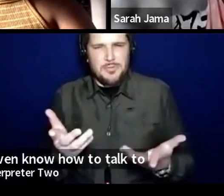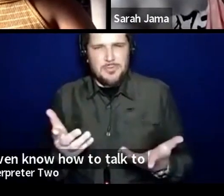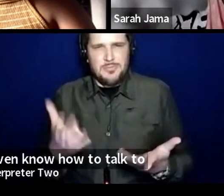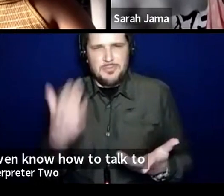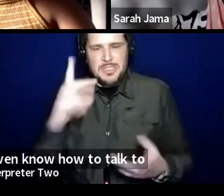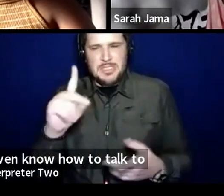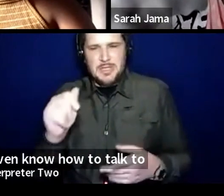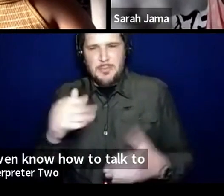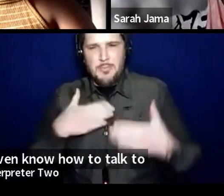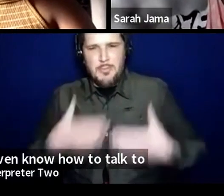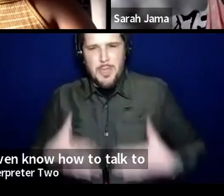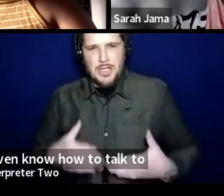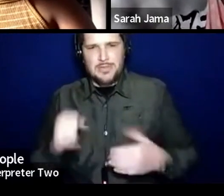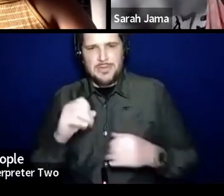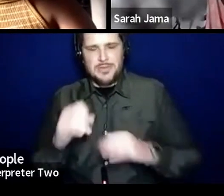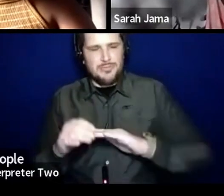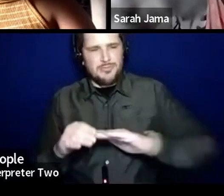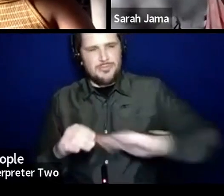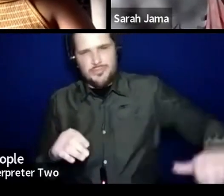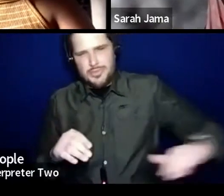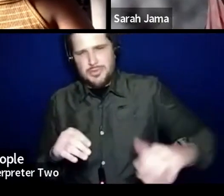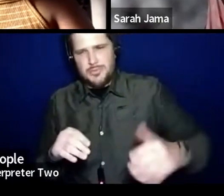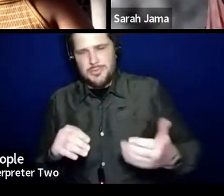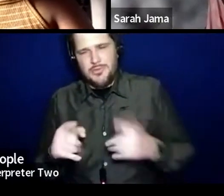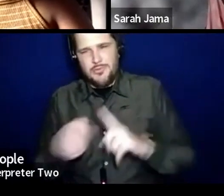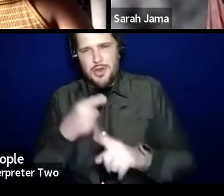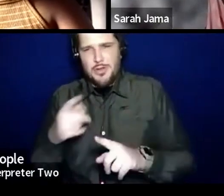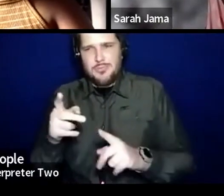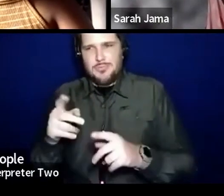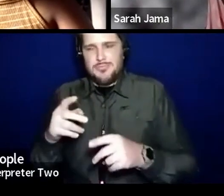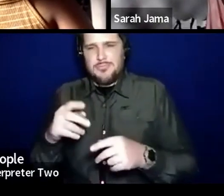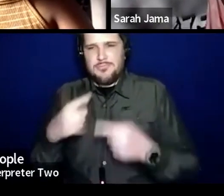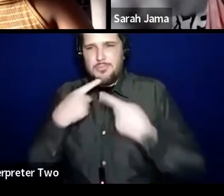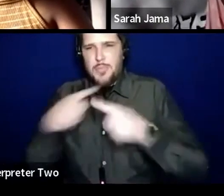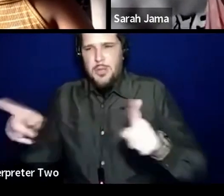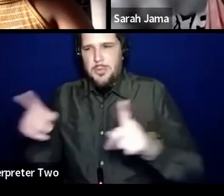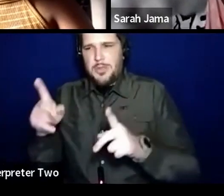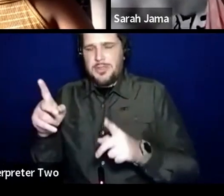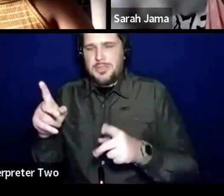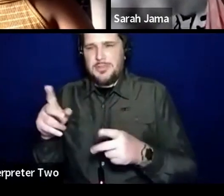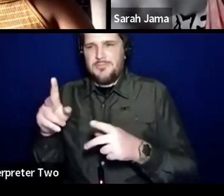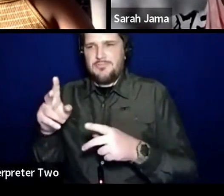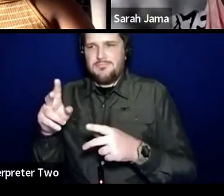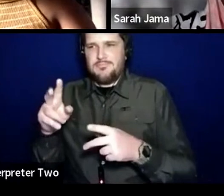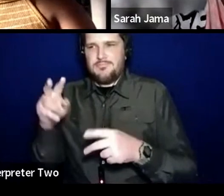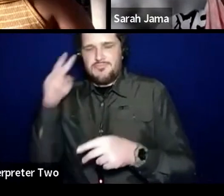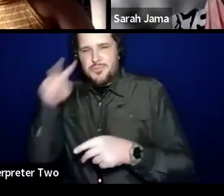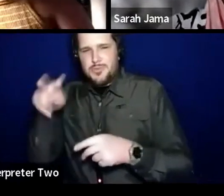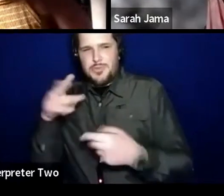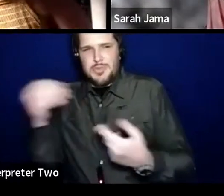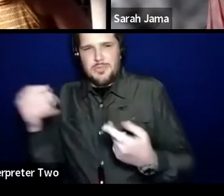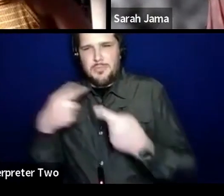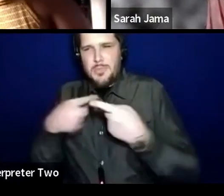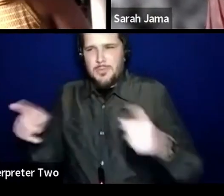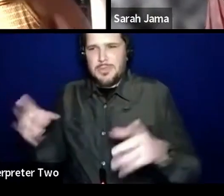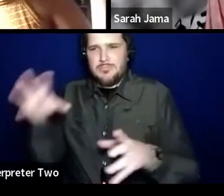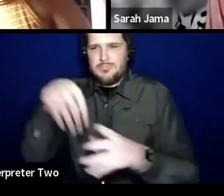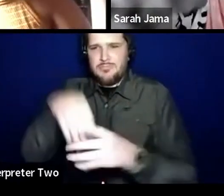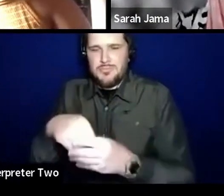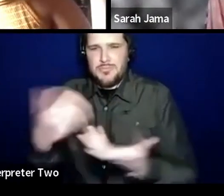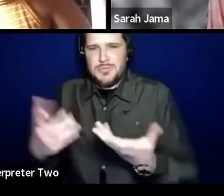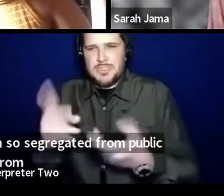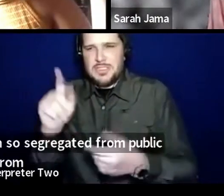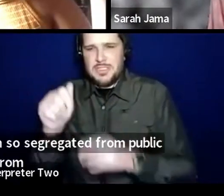disabled bodies have been so segregated from public view and from public engagement, and from having a place and having a